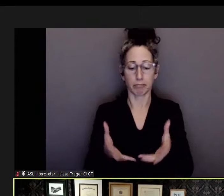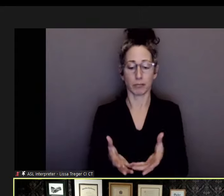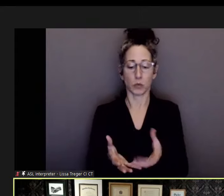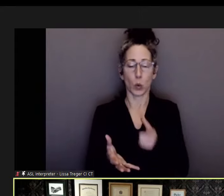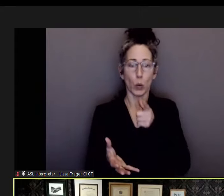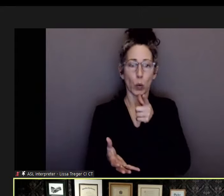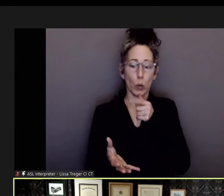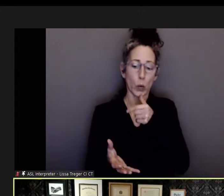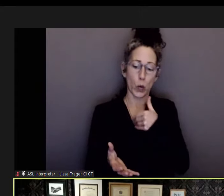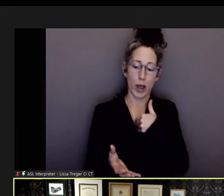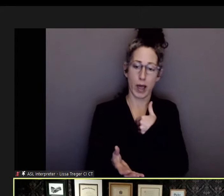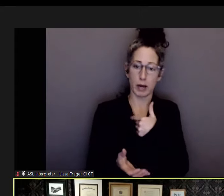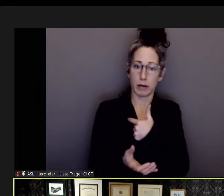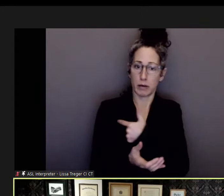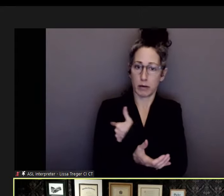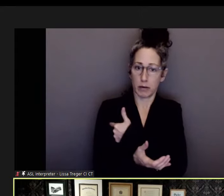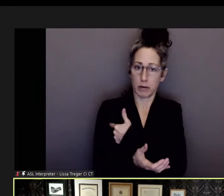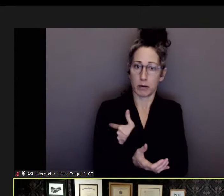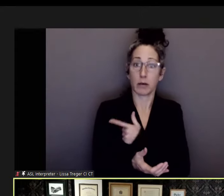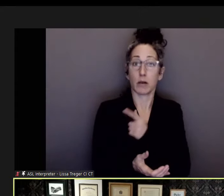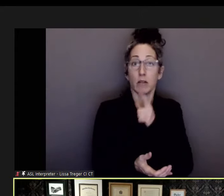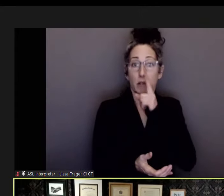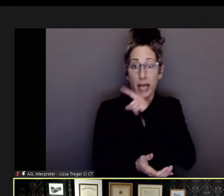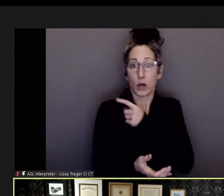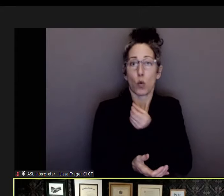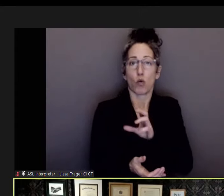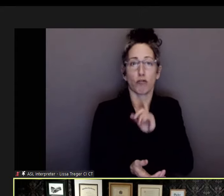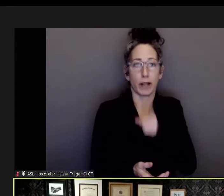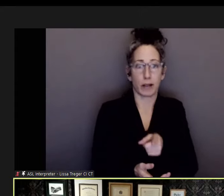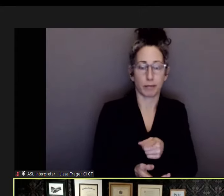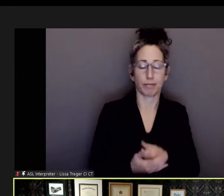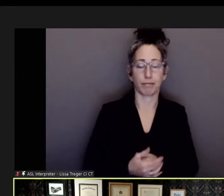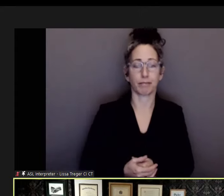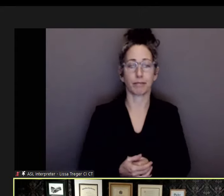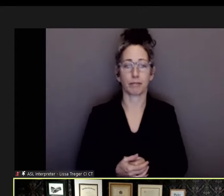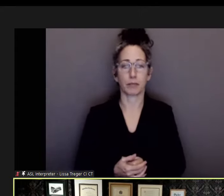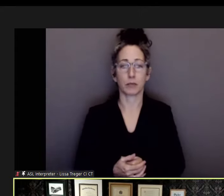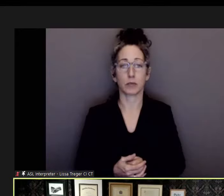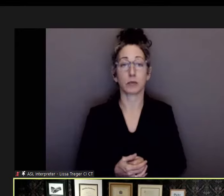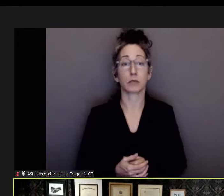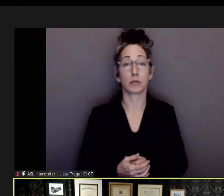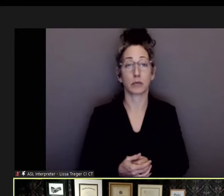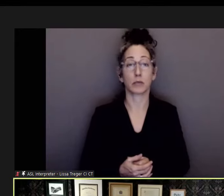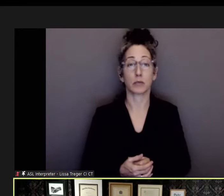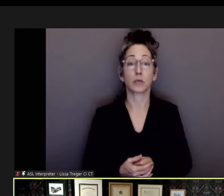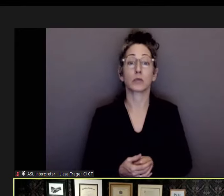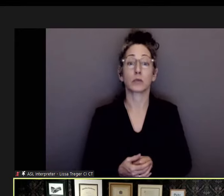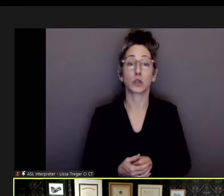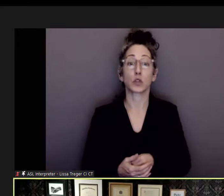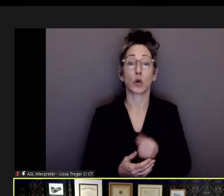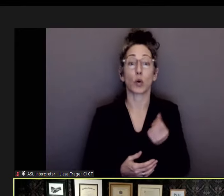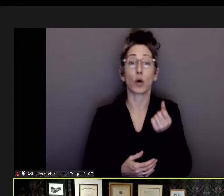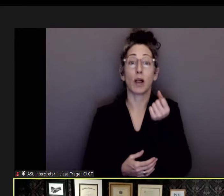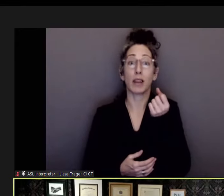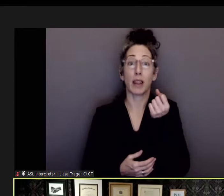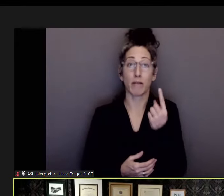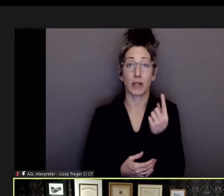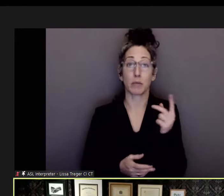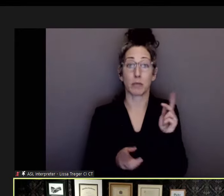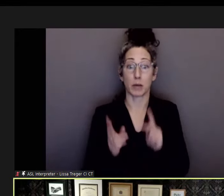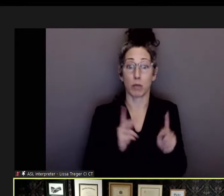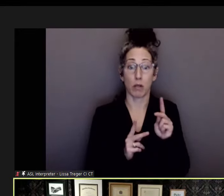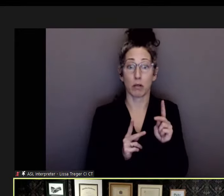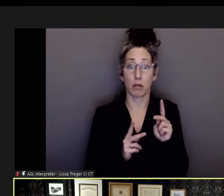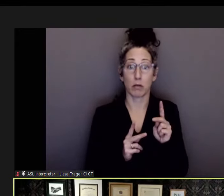vaccine and who got placebo. And it just happened at our primary endpoint, 11 individuals in the